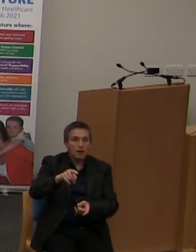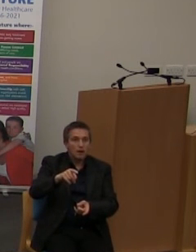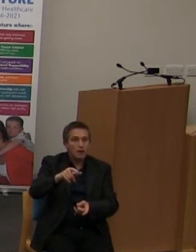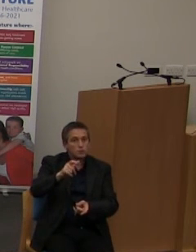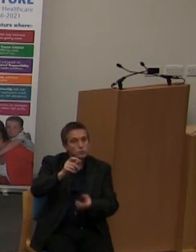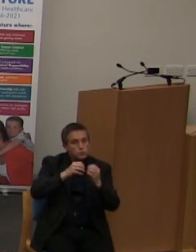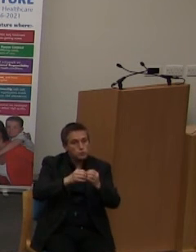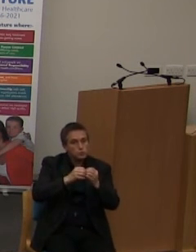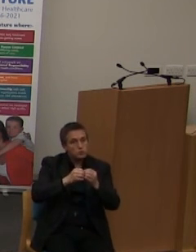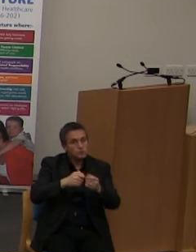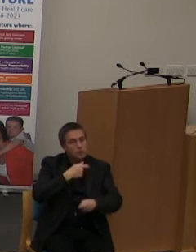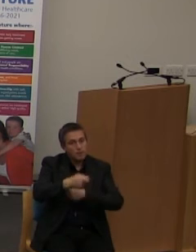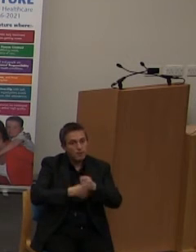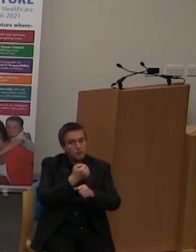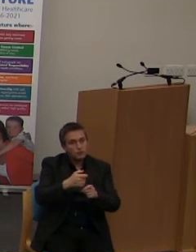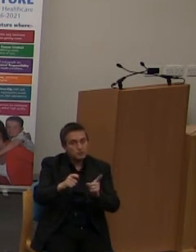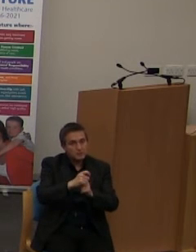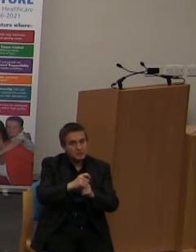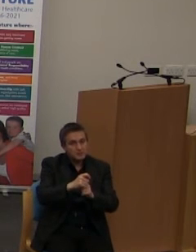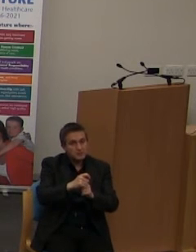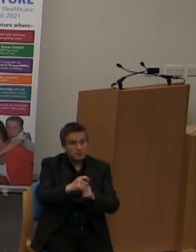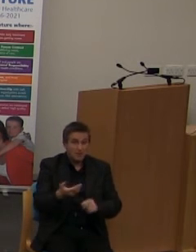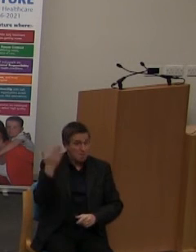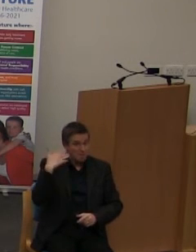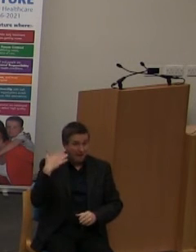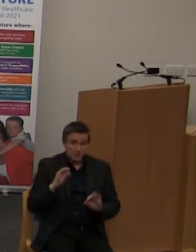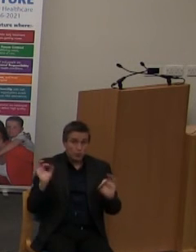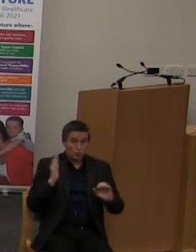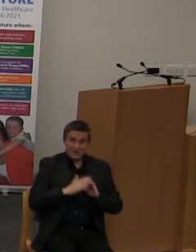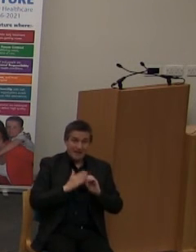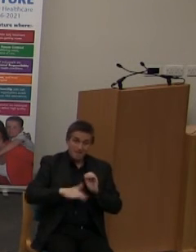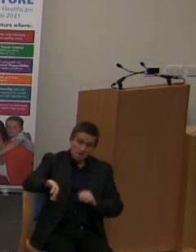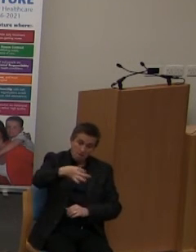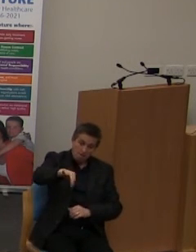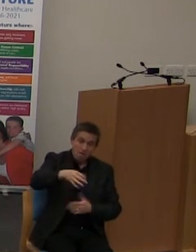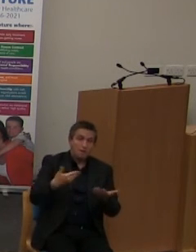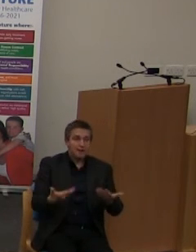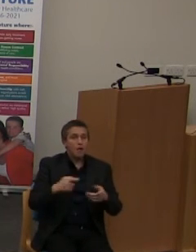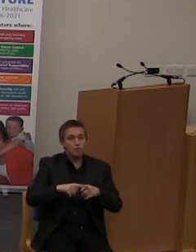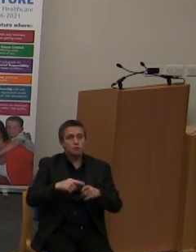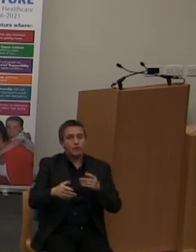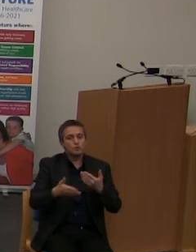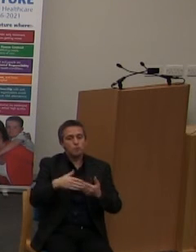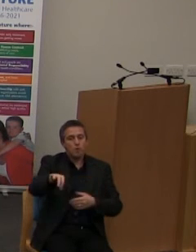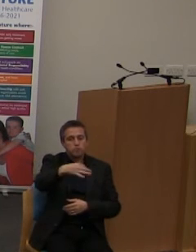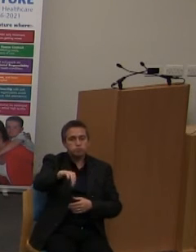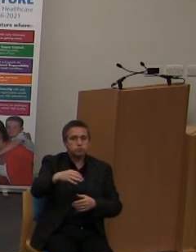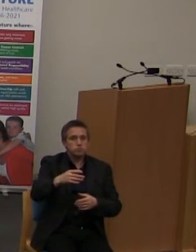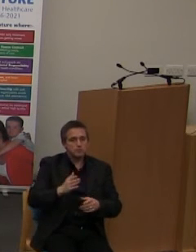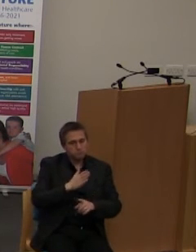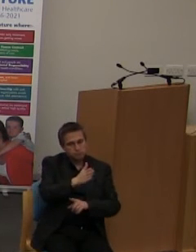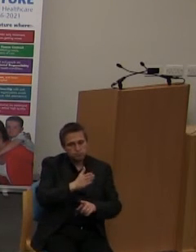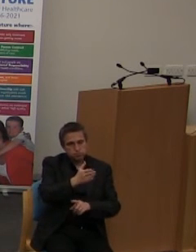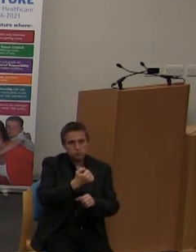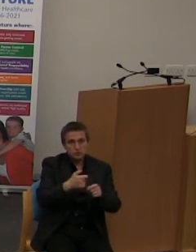of becoming a GP, which I don't think has always been the case. So there are lots of bits of work getting done in the hope that in the